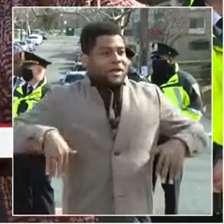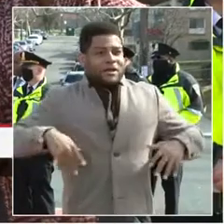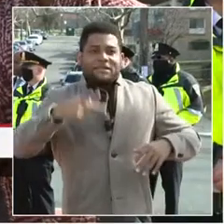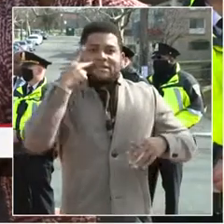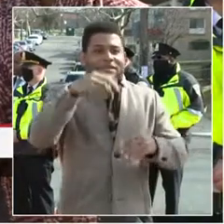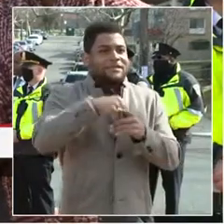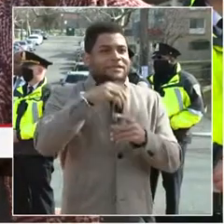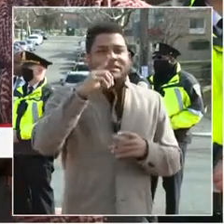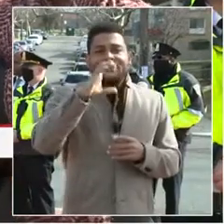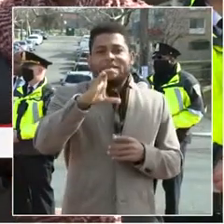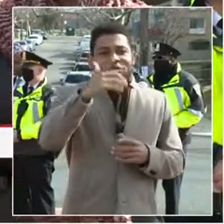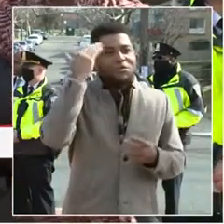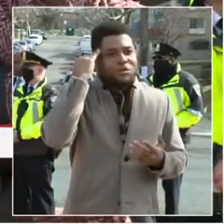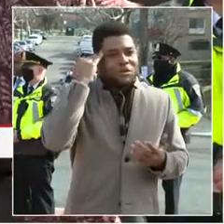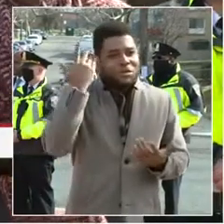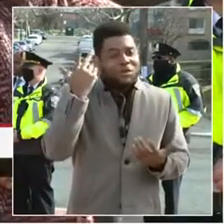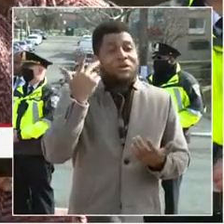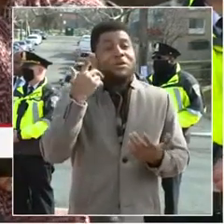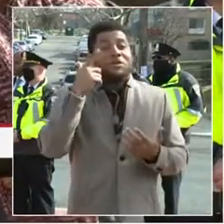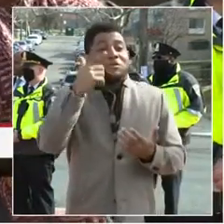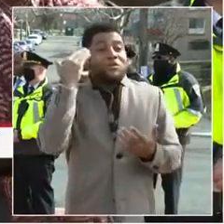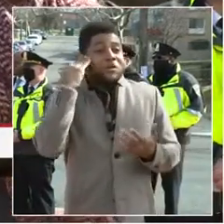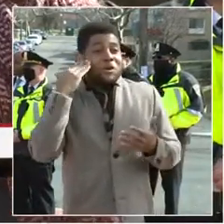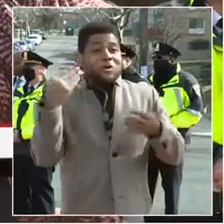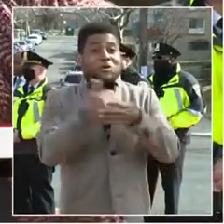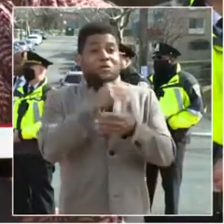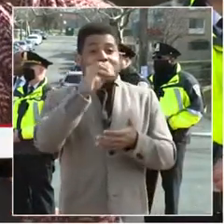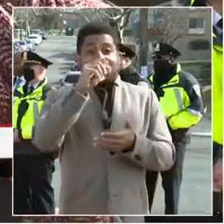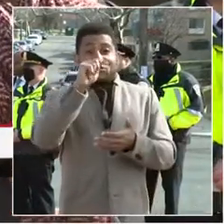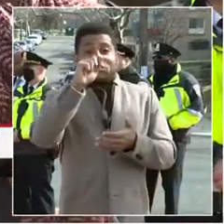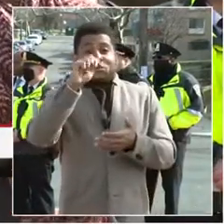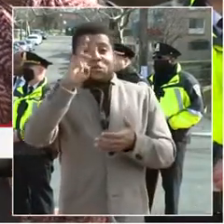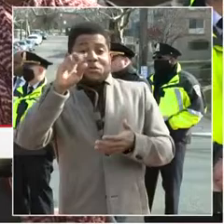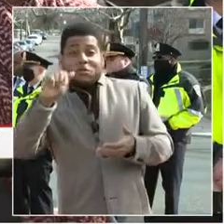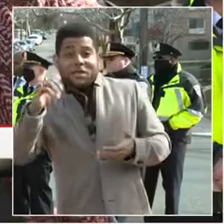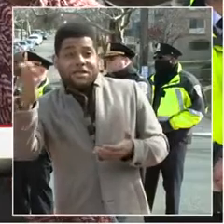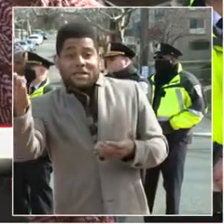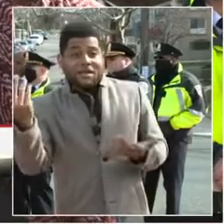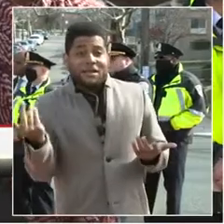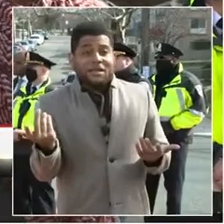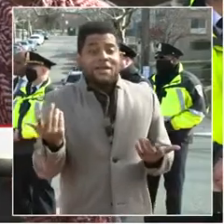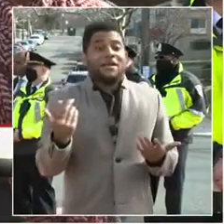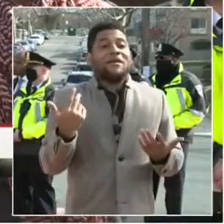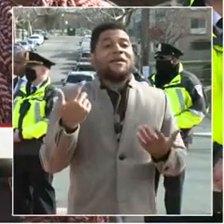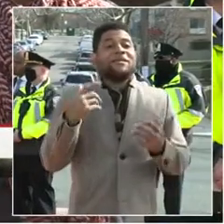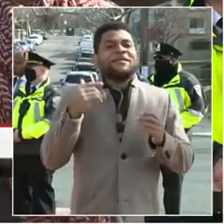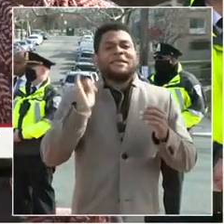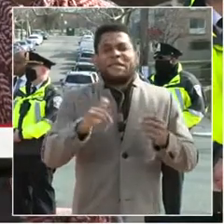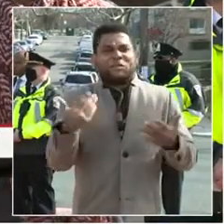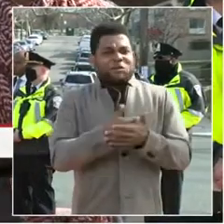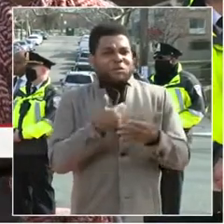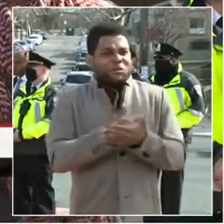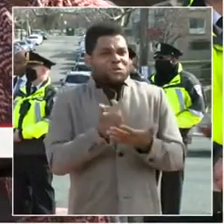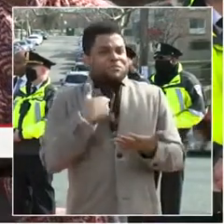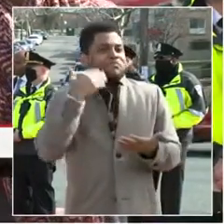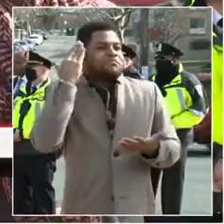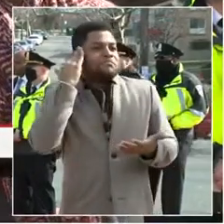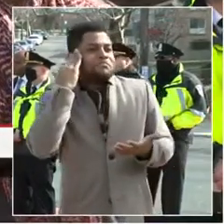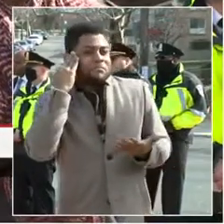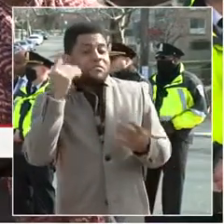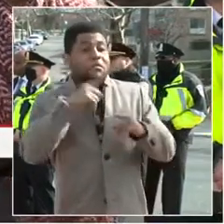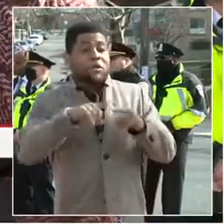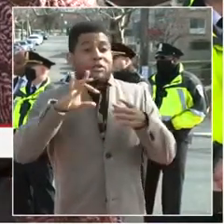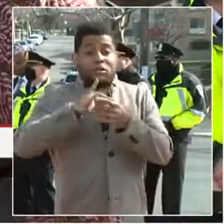Certainly, one that they have not seen in Ottawa, and I haven't really found it anywhere across our country other than there. I mean, you think about the impact of